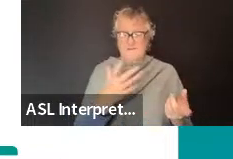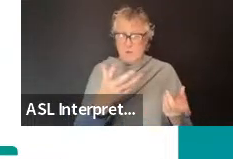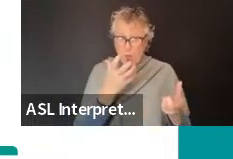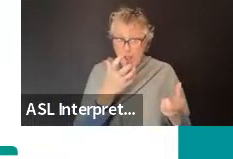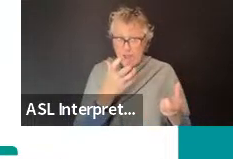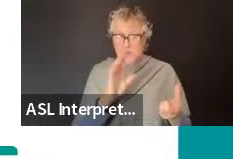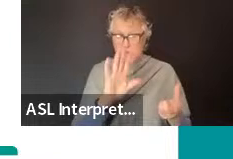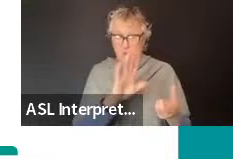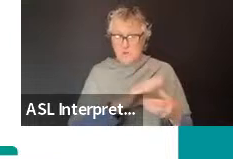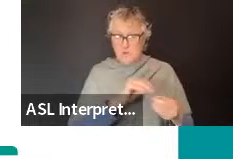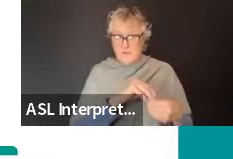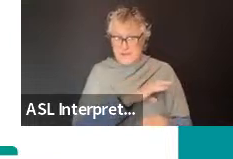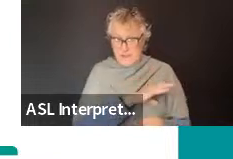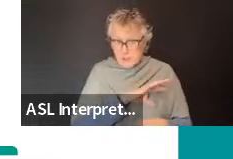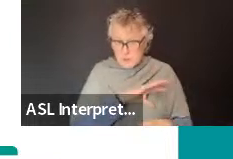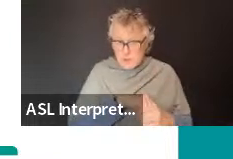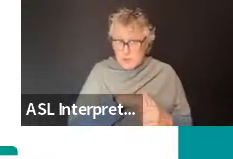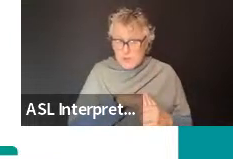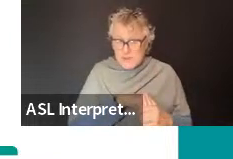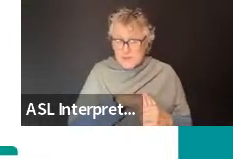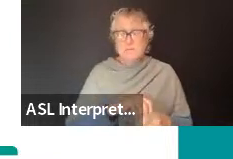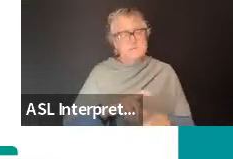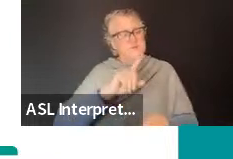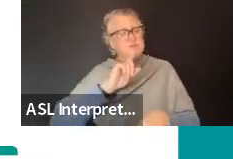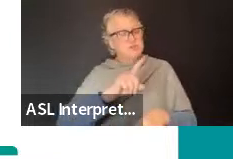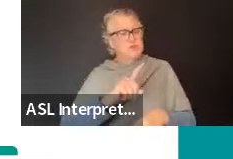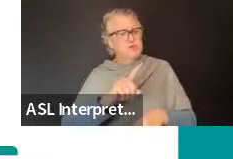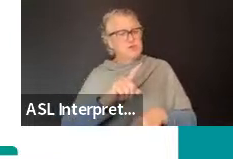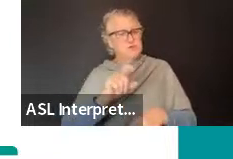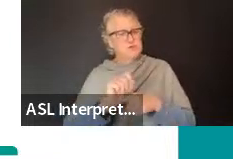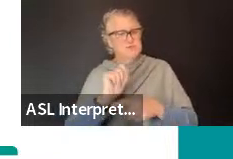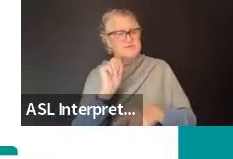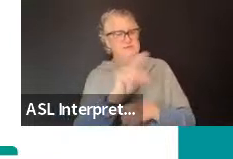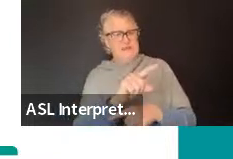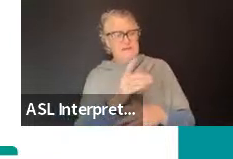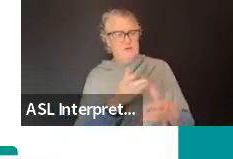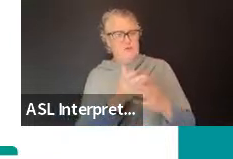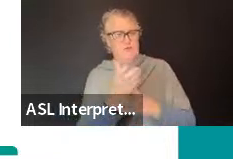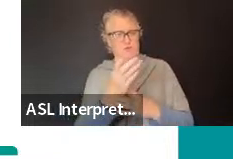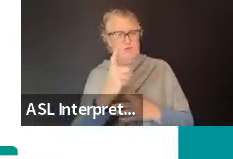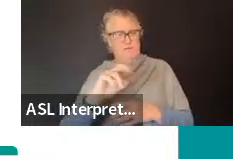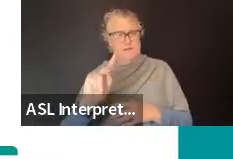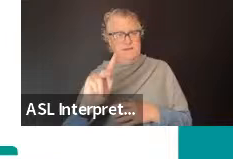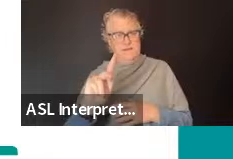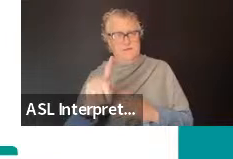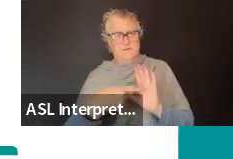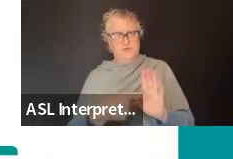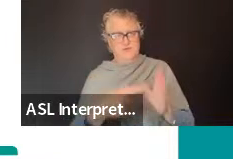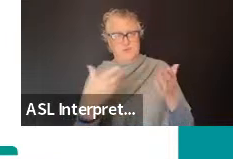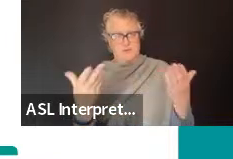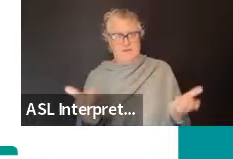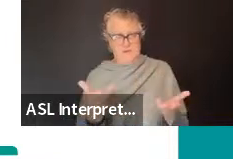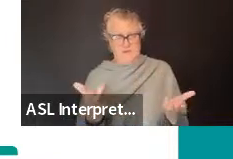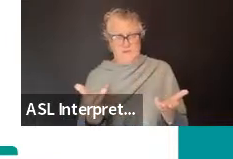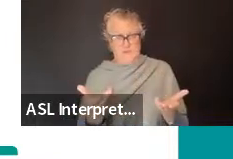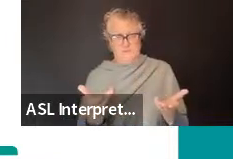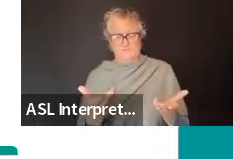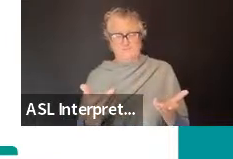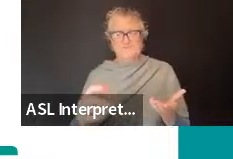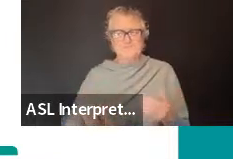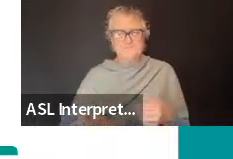make sure you do that via the link that we show here. You can also comment later to